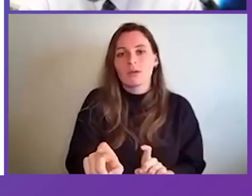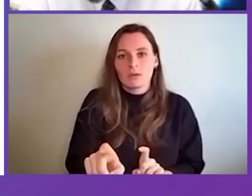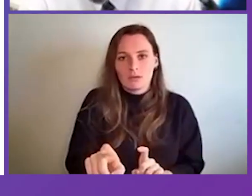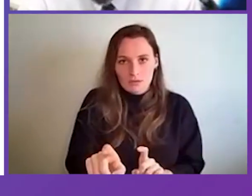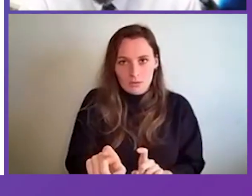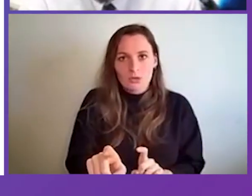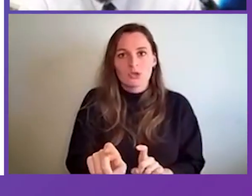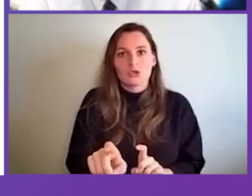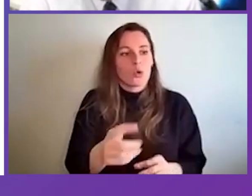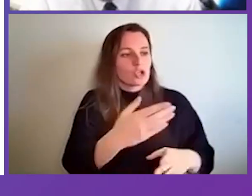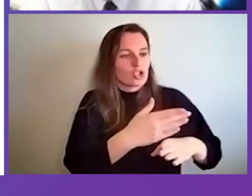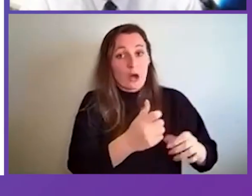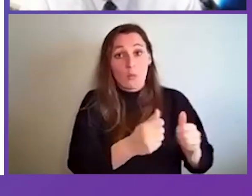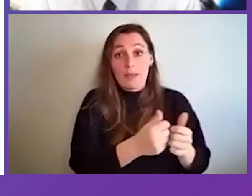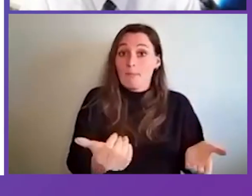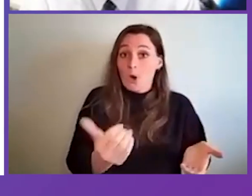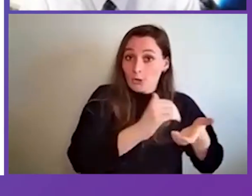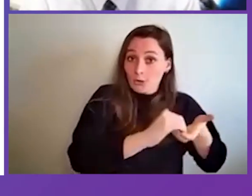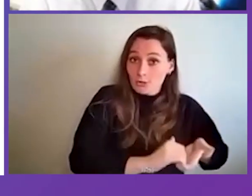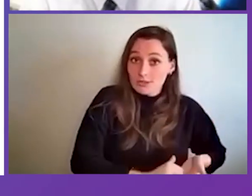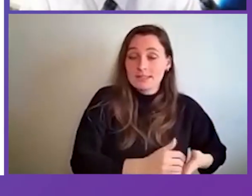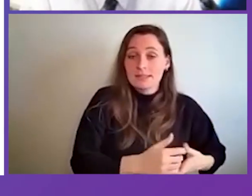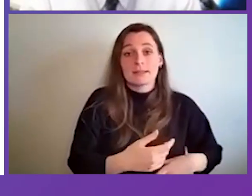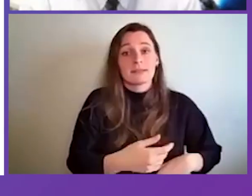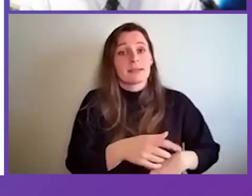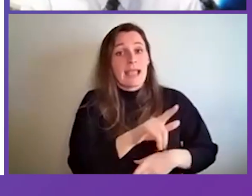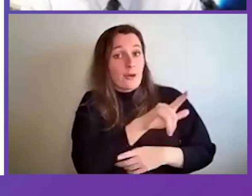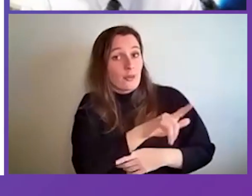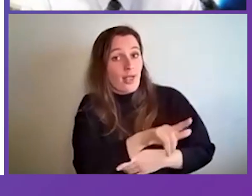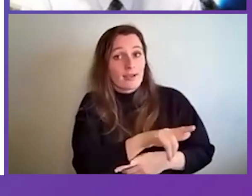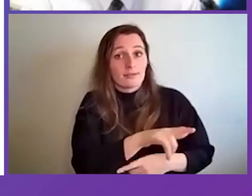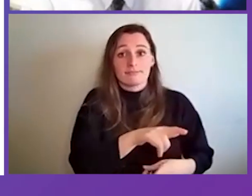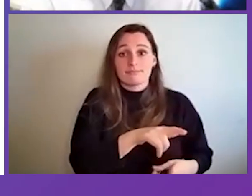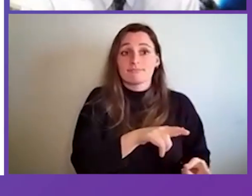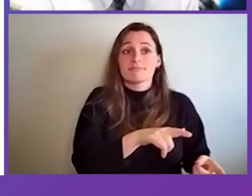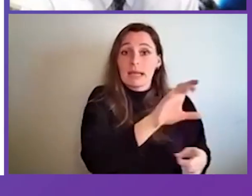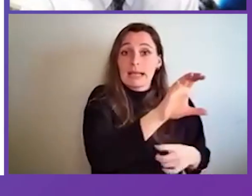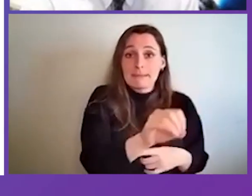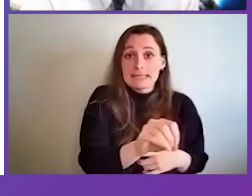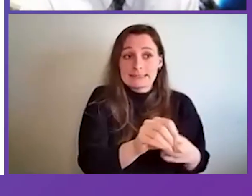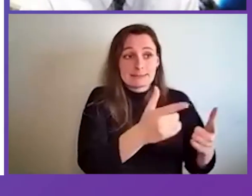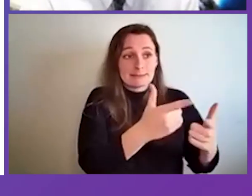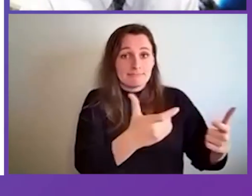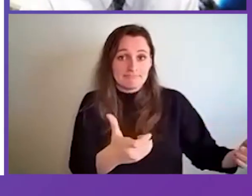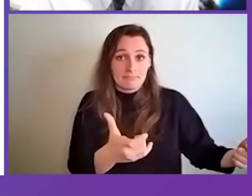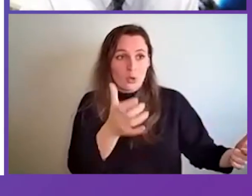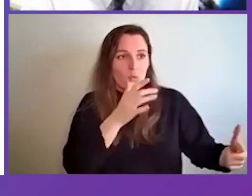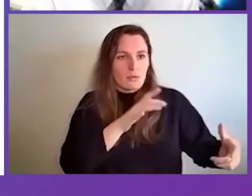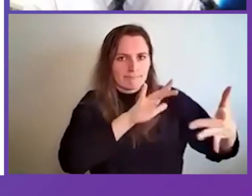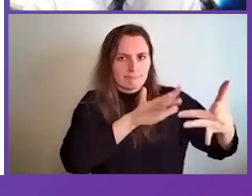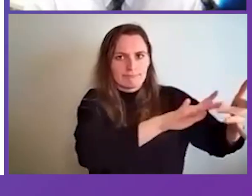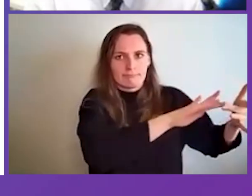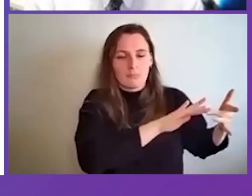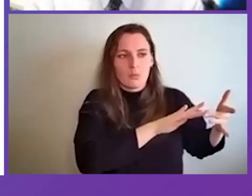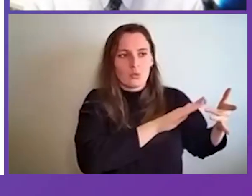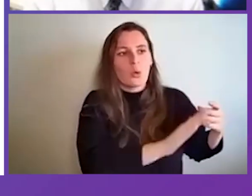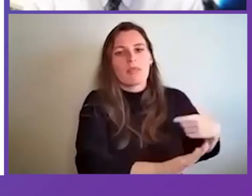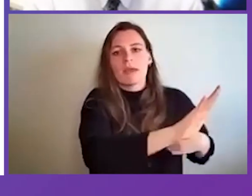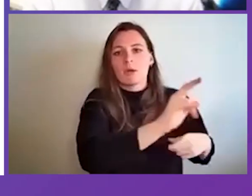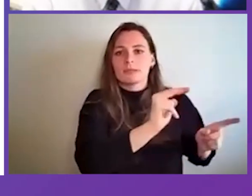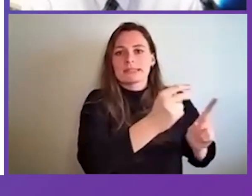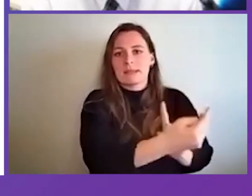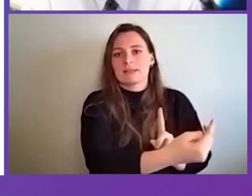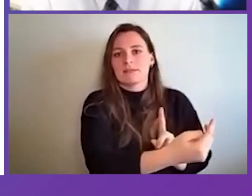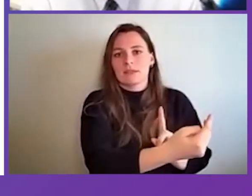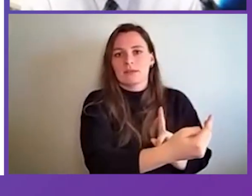partners at airlines and at the airports to get their perspectives on what barriers they may perceive to be